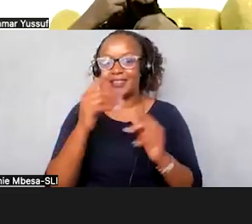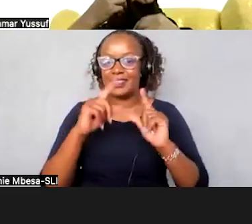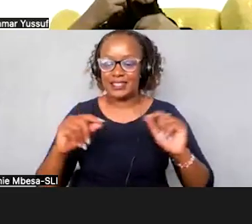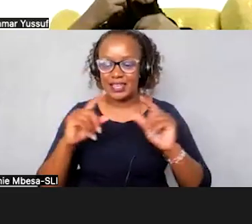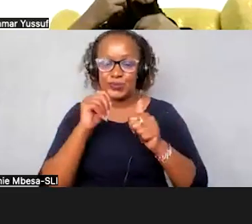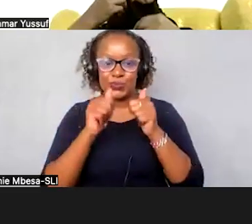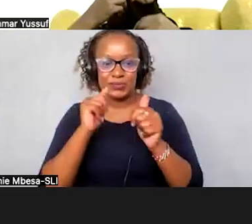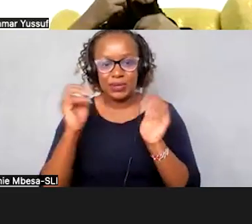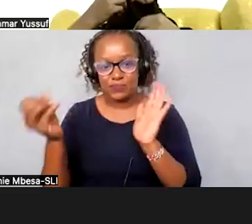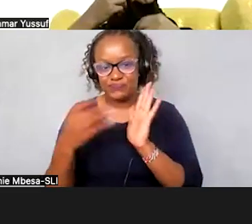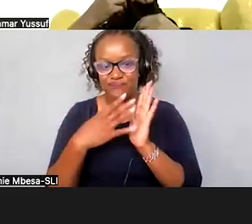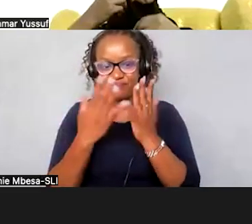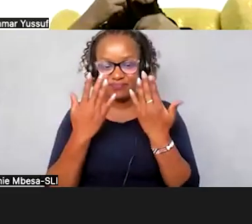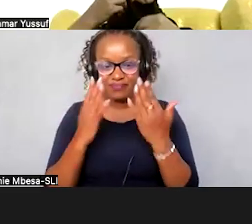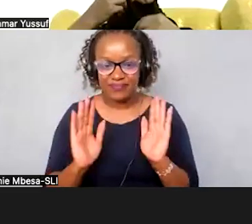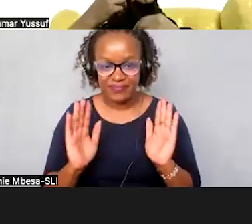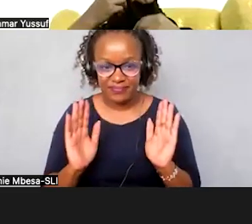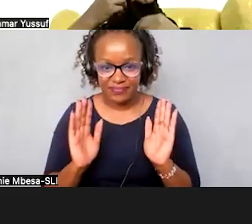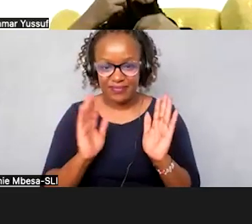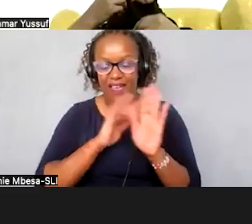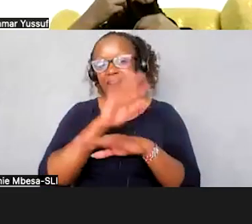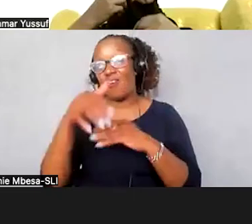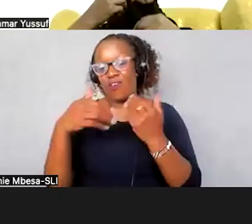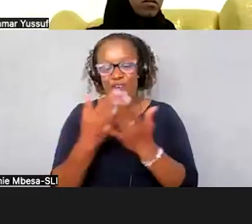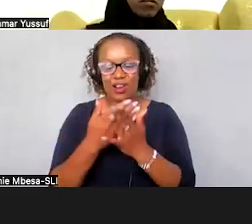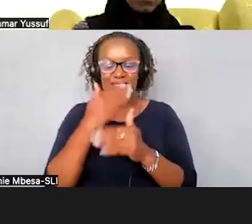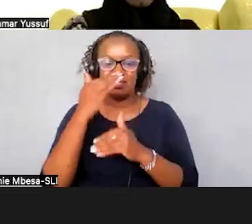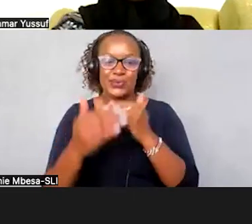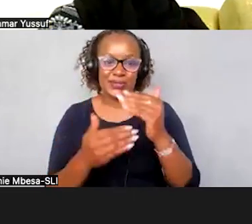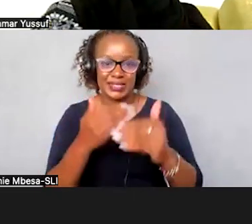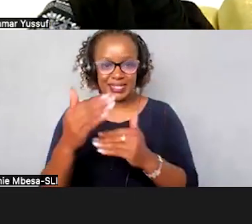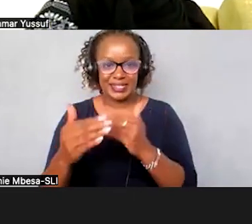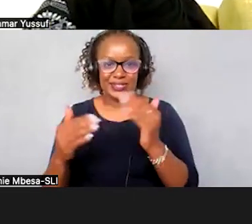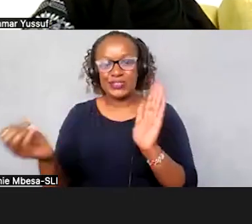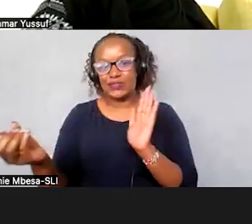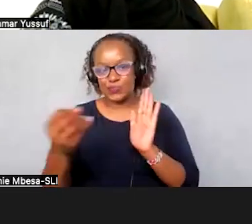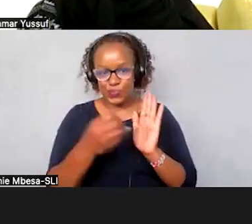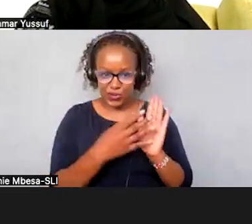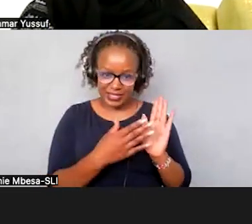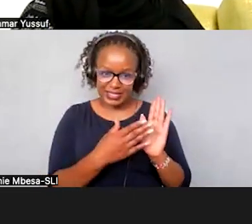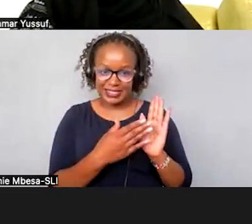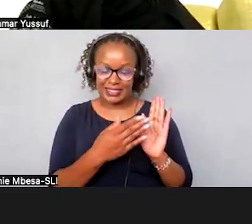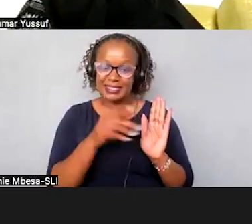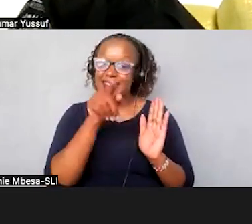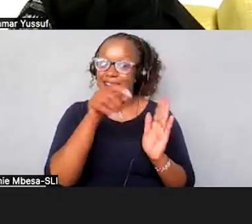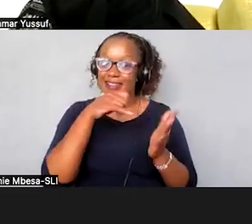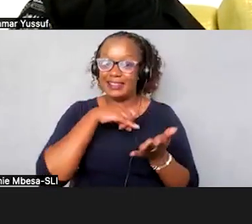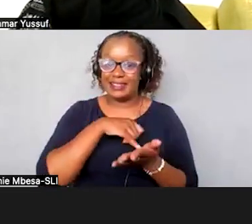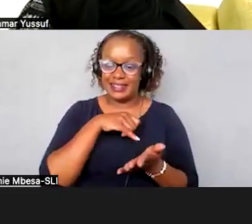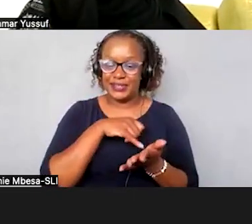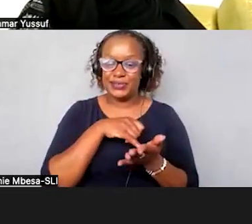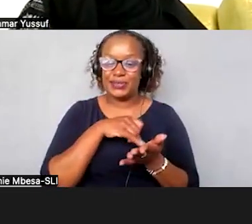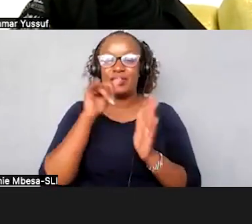posted or is in the process of posting. So yeah, this and that also include, I think, the